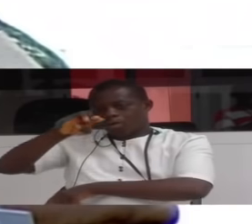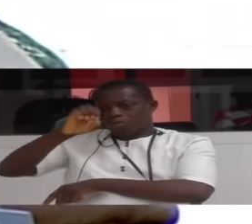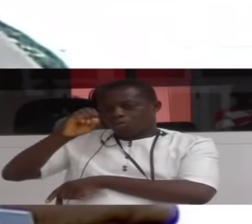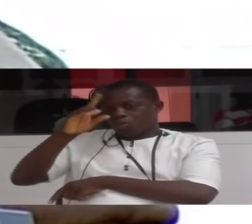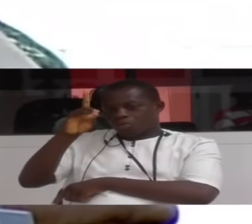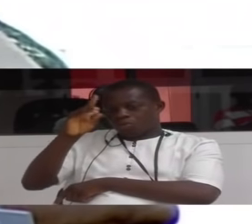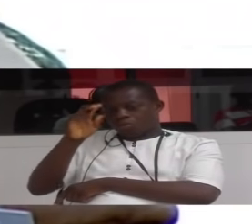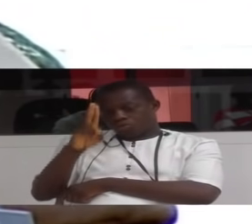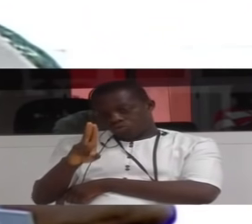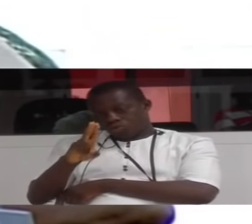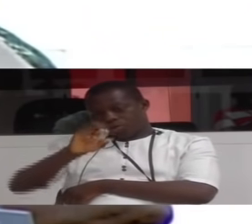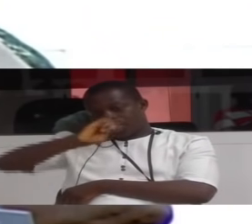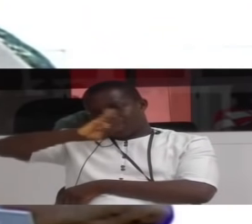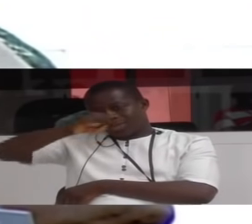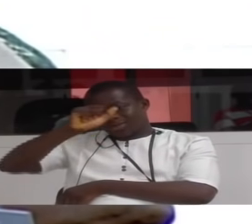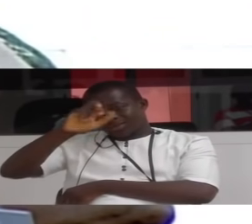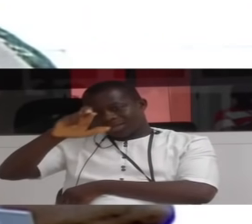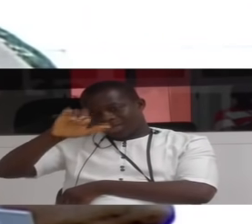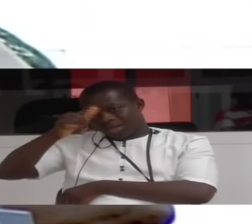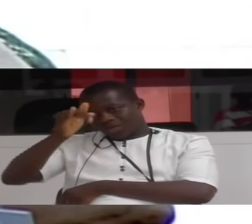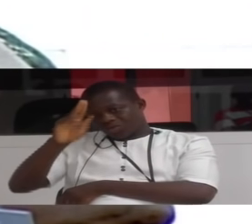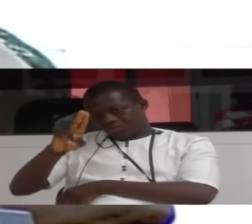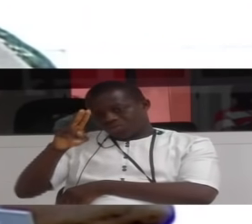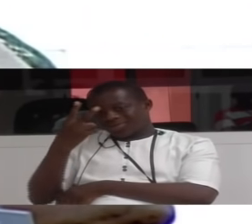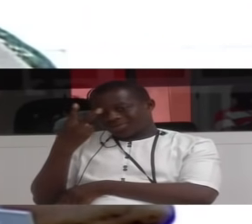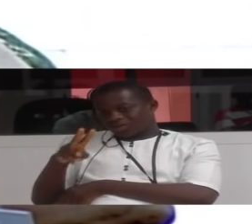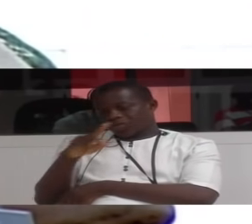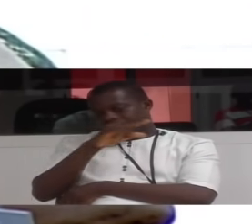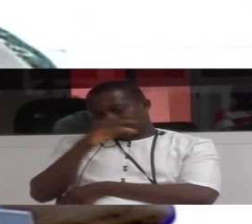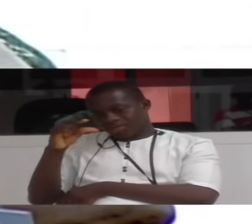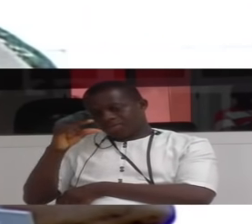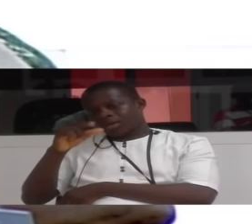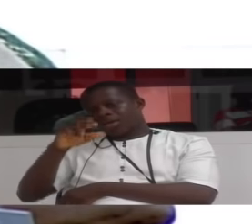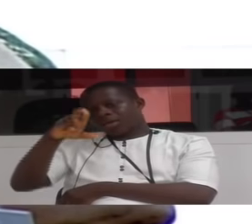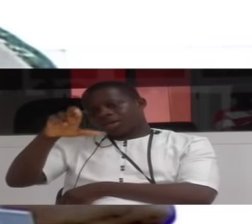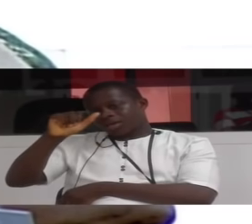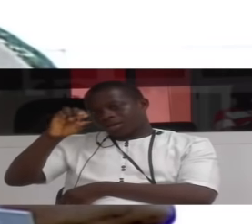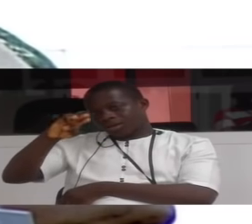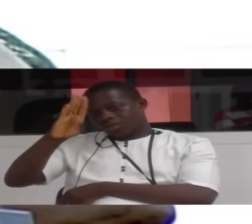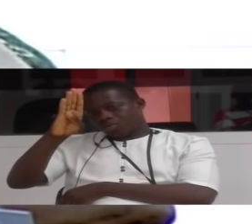alias Rambo. Captain Modu Jaju alias Rambo.